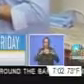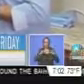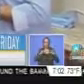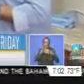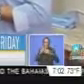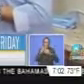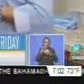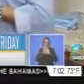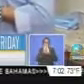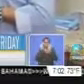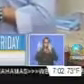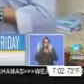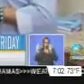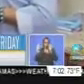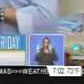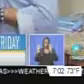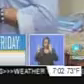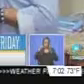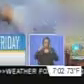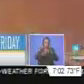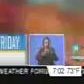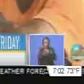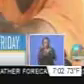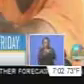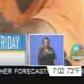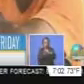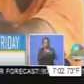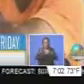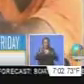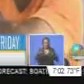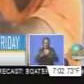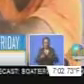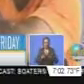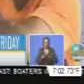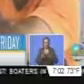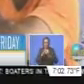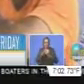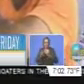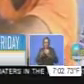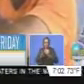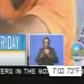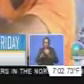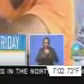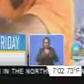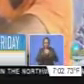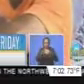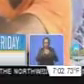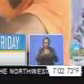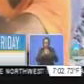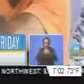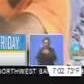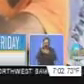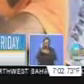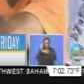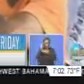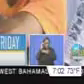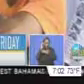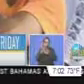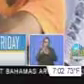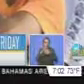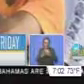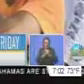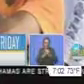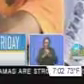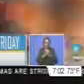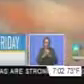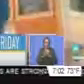opening the brand new RAV Bahamas power plant, the Prime Minister toured the new government complex in North Bimini, the Straw Market Craft Center,